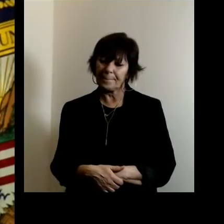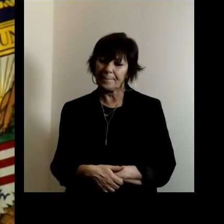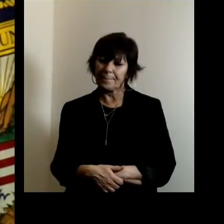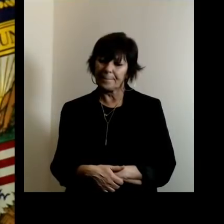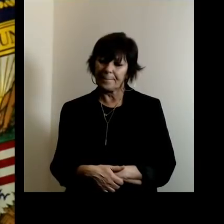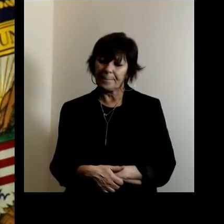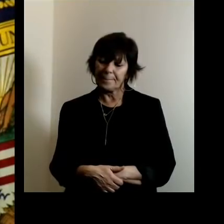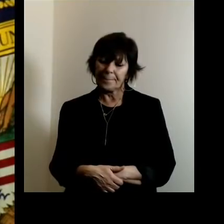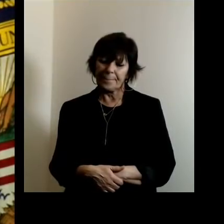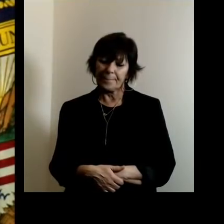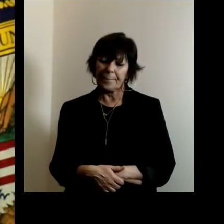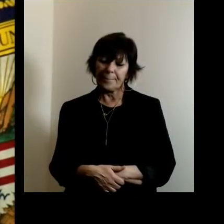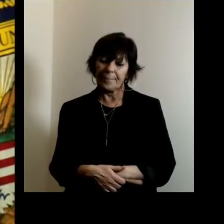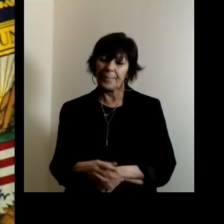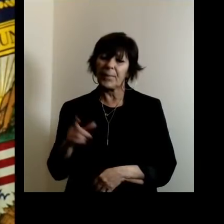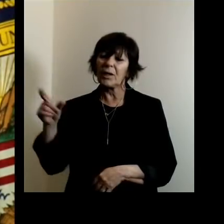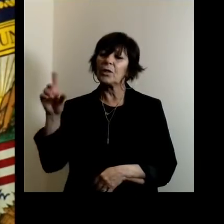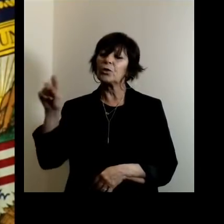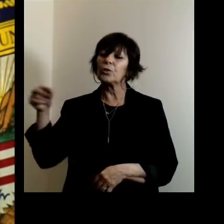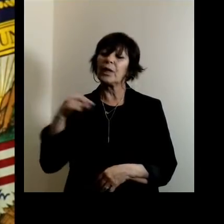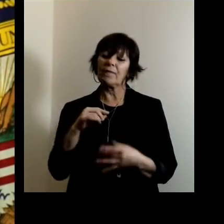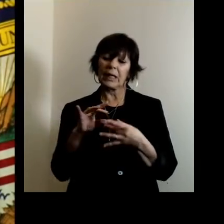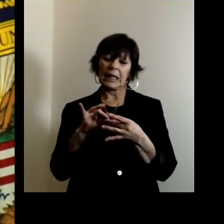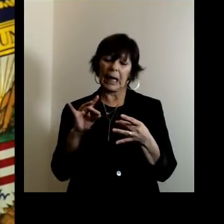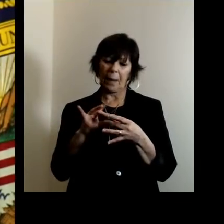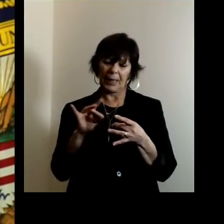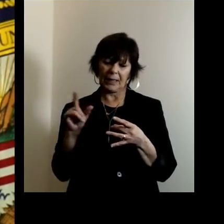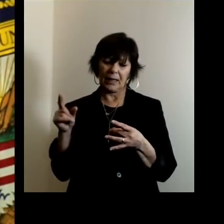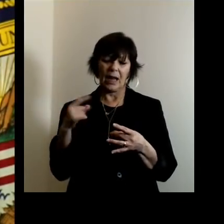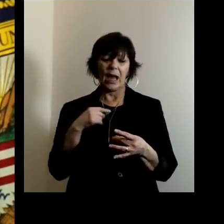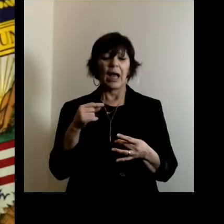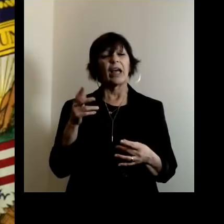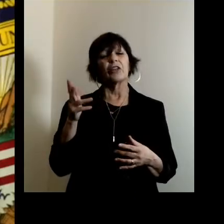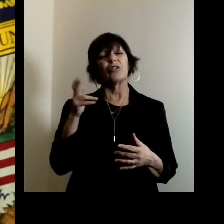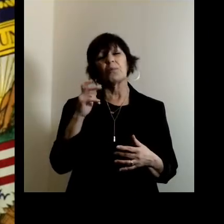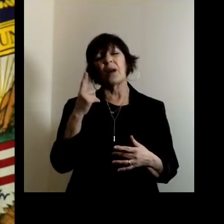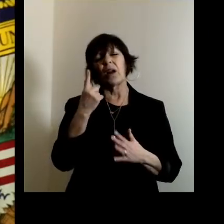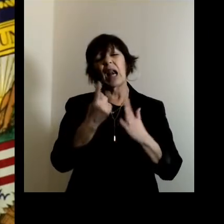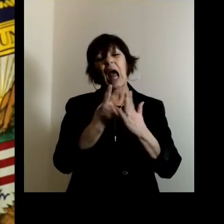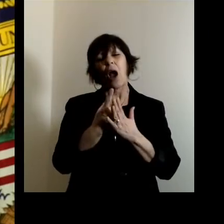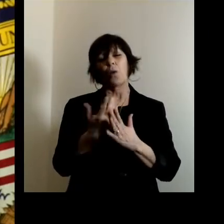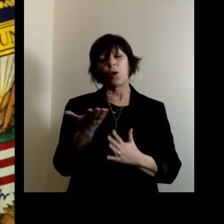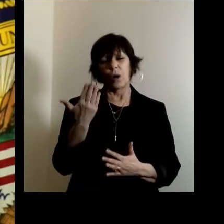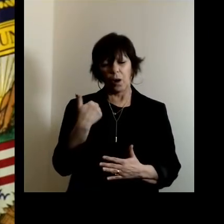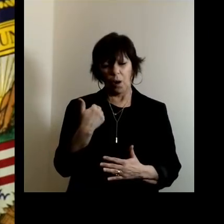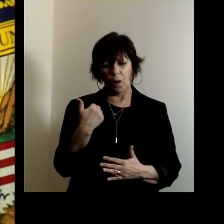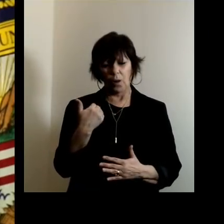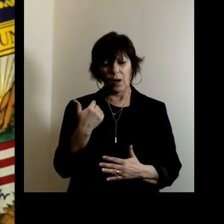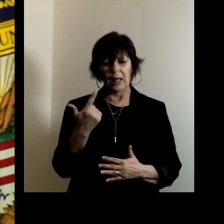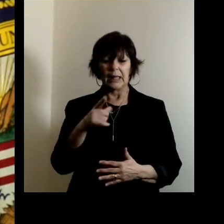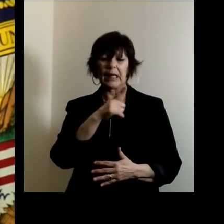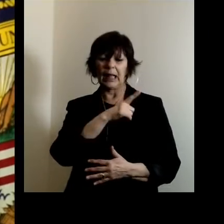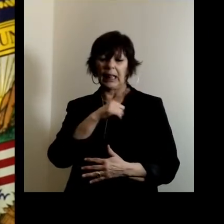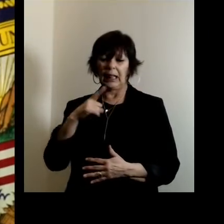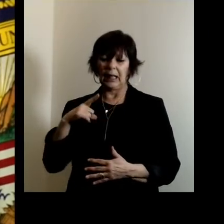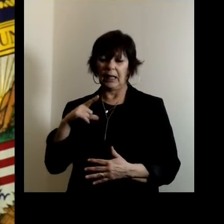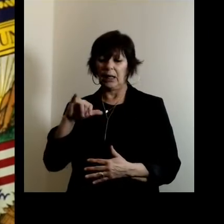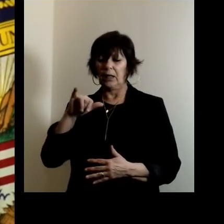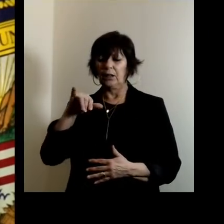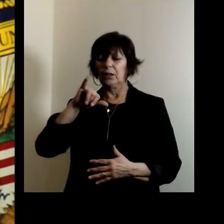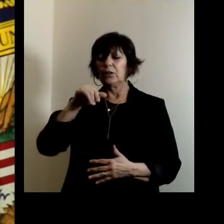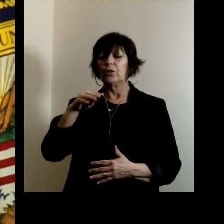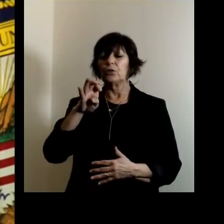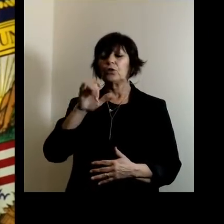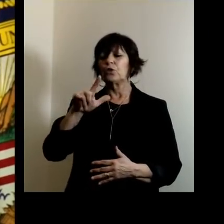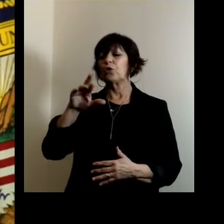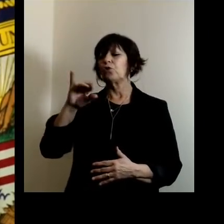Yeah, Mark, just want to see if you had a comment for this. I learned about an hour and a half ago, Legislature Minority Leader Joe